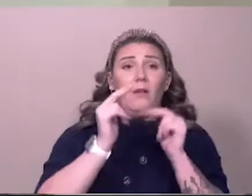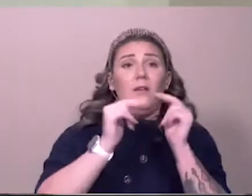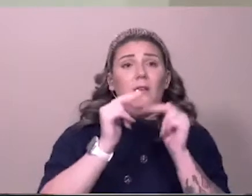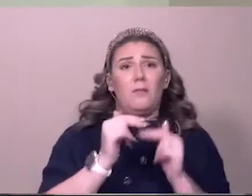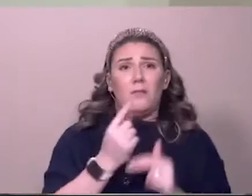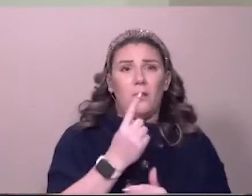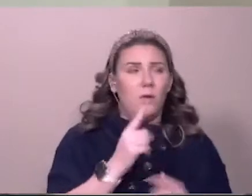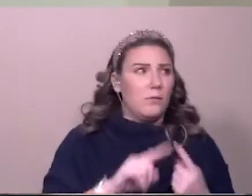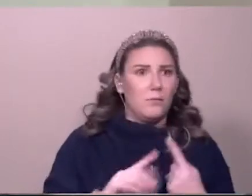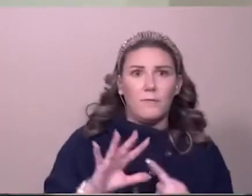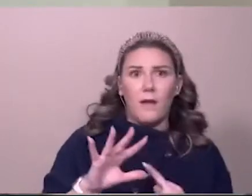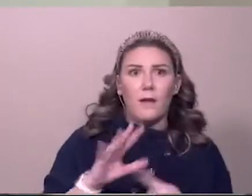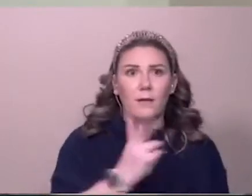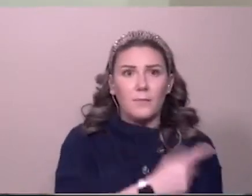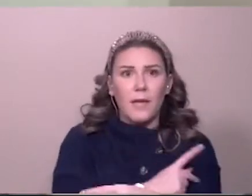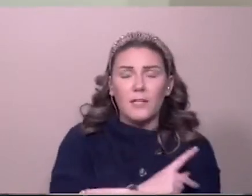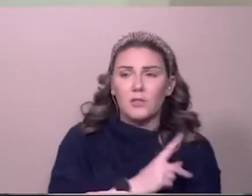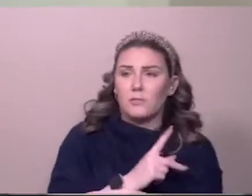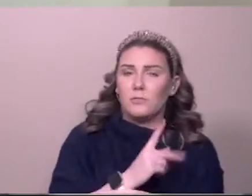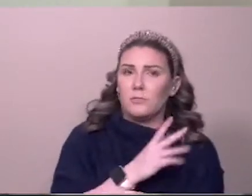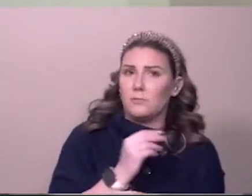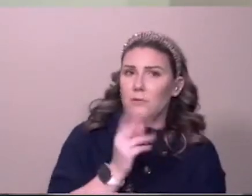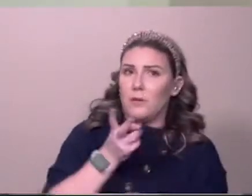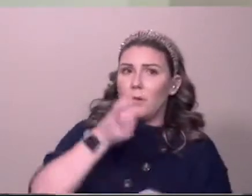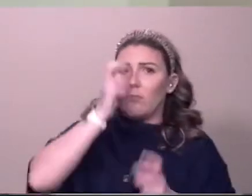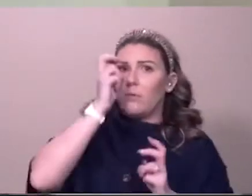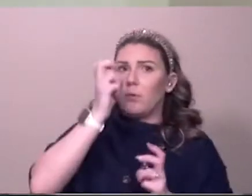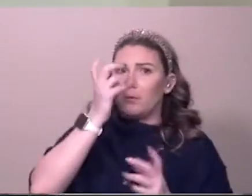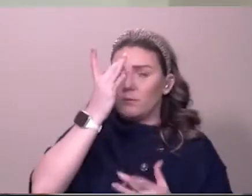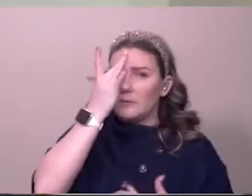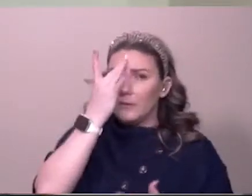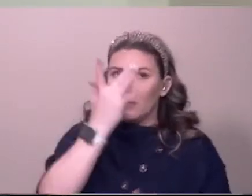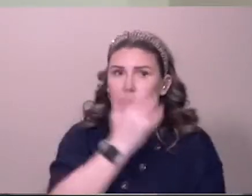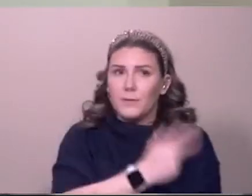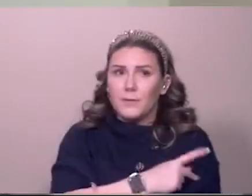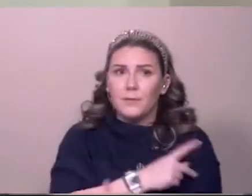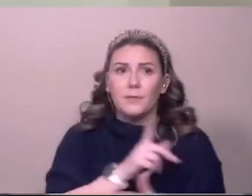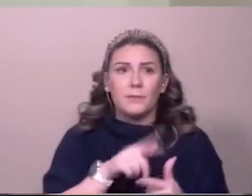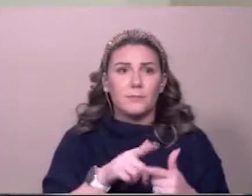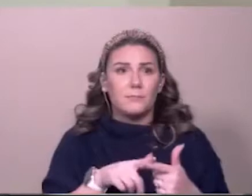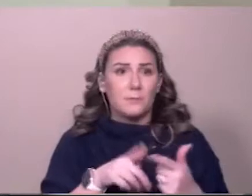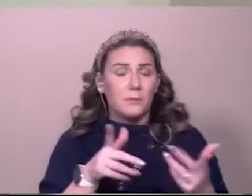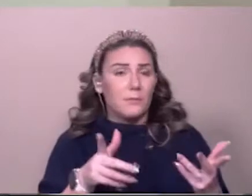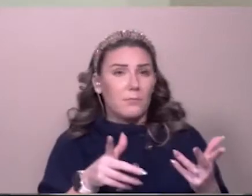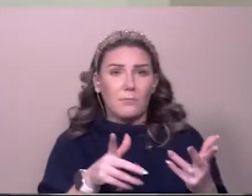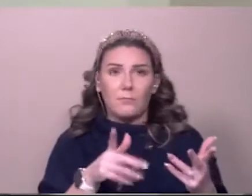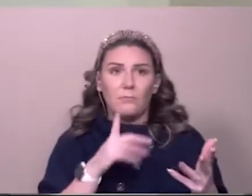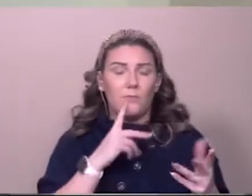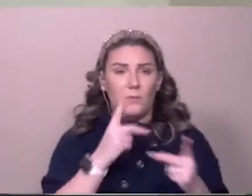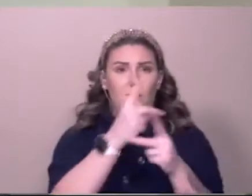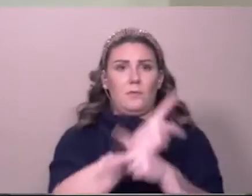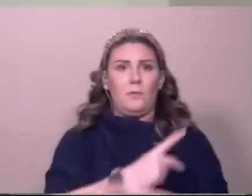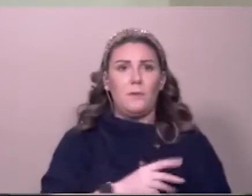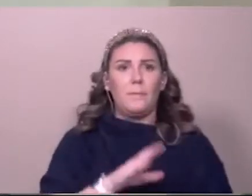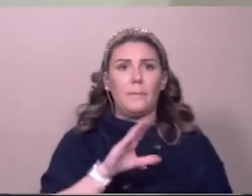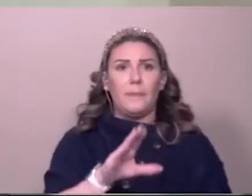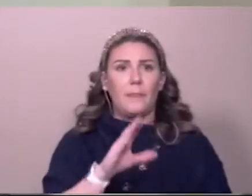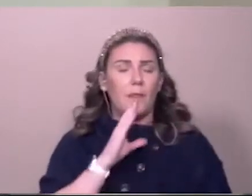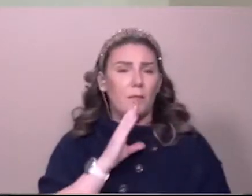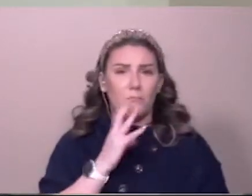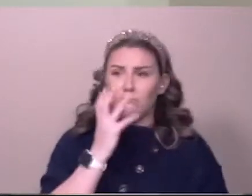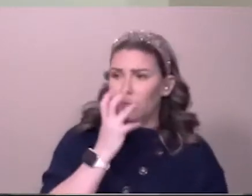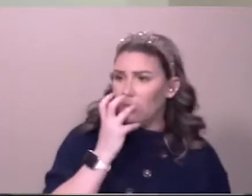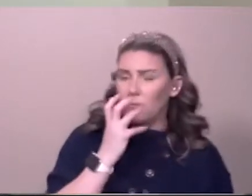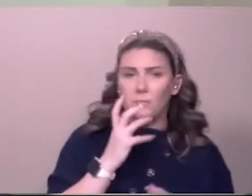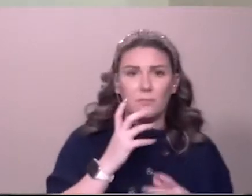have very sick patients, and the patient inadvertently takes off their BiPAP or their Vapotherm, they